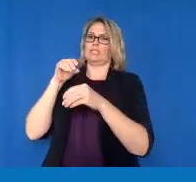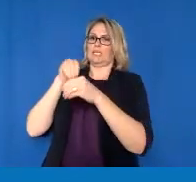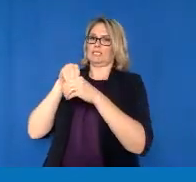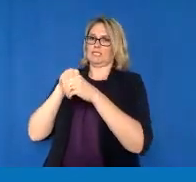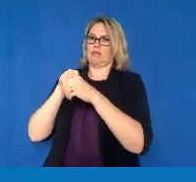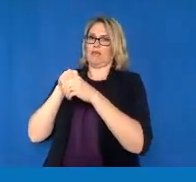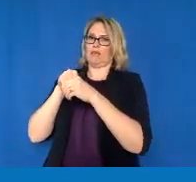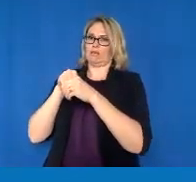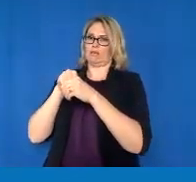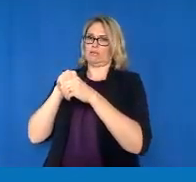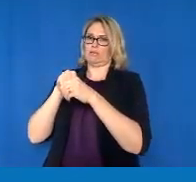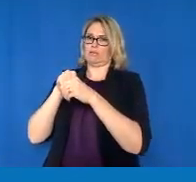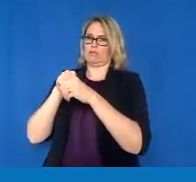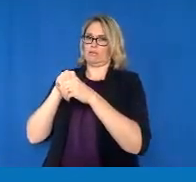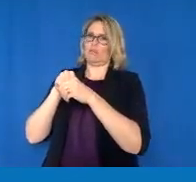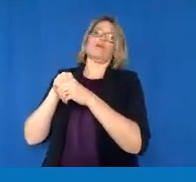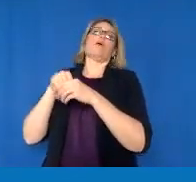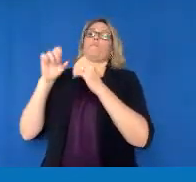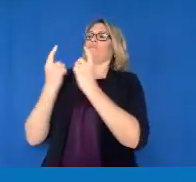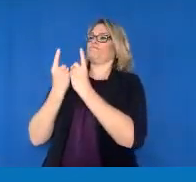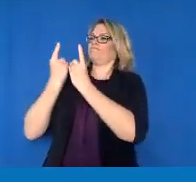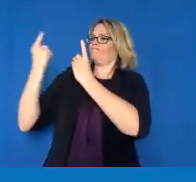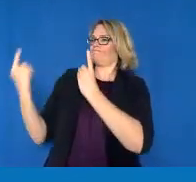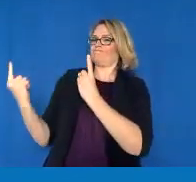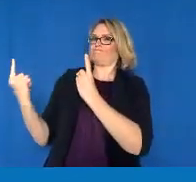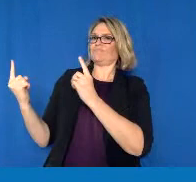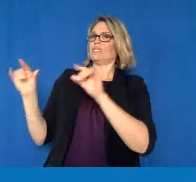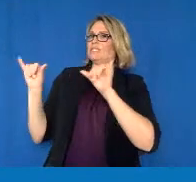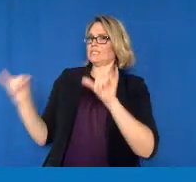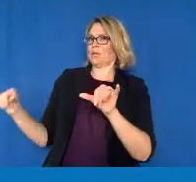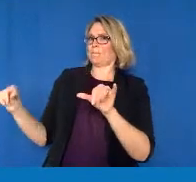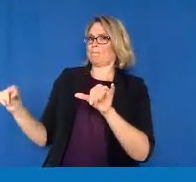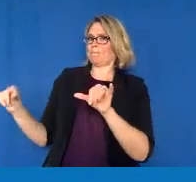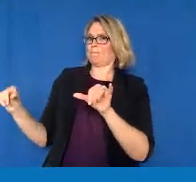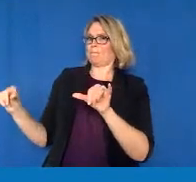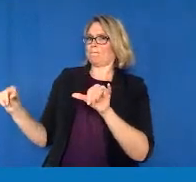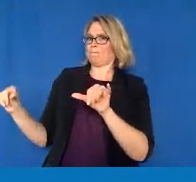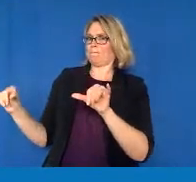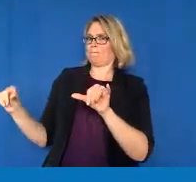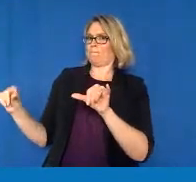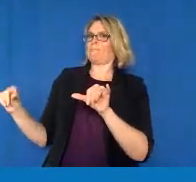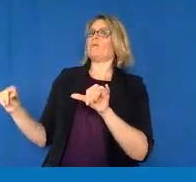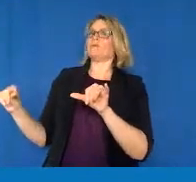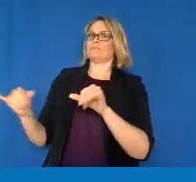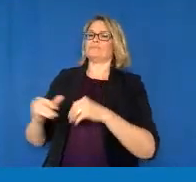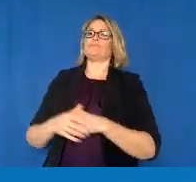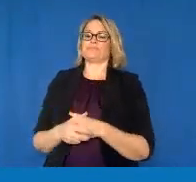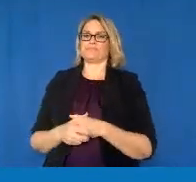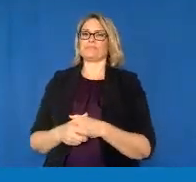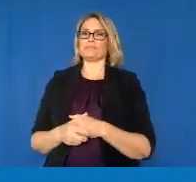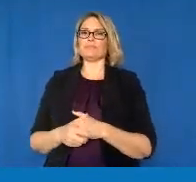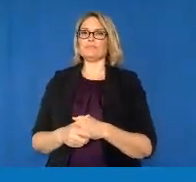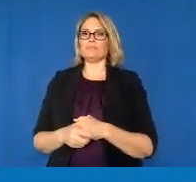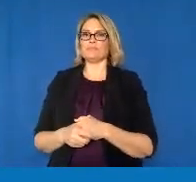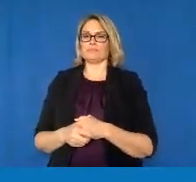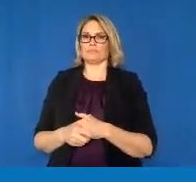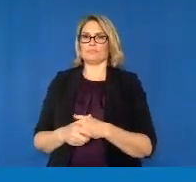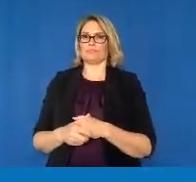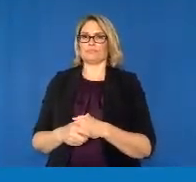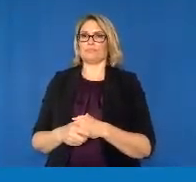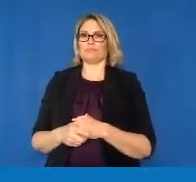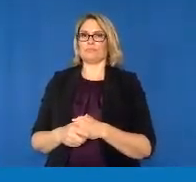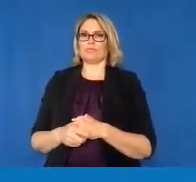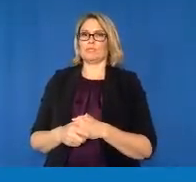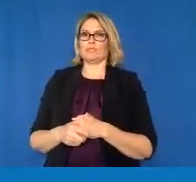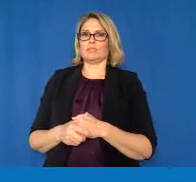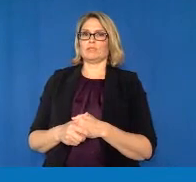keep 2 meters of physical distance between themselves and others whenever possible. As we move into the next phase of our recovery plan, it does